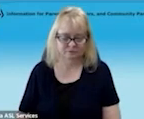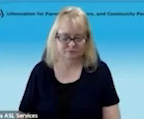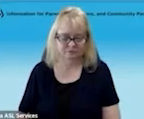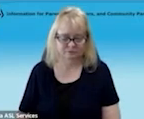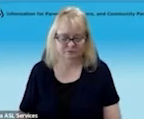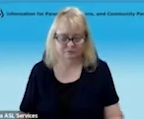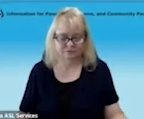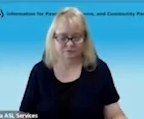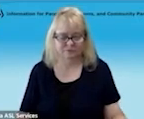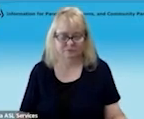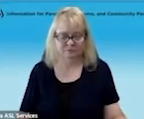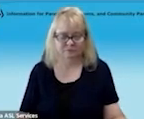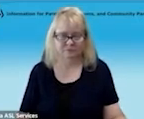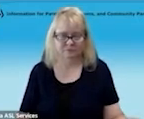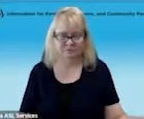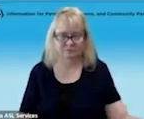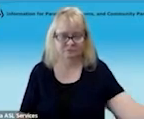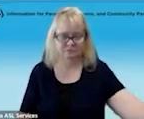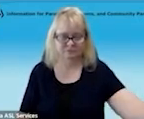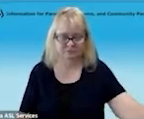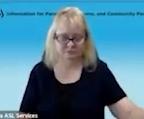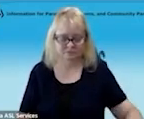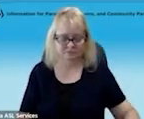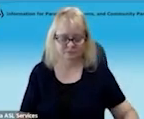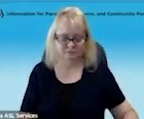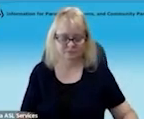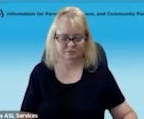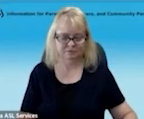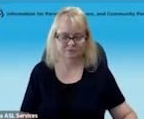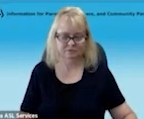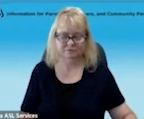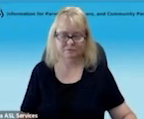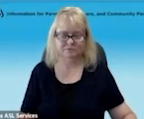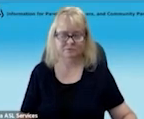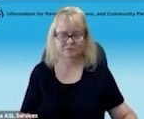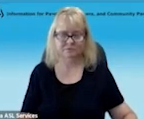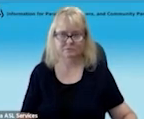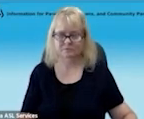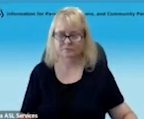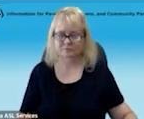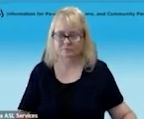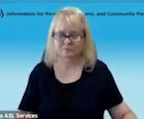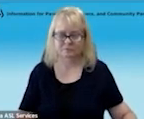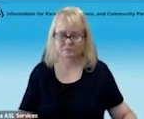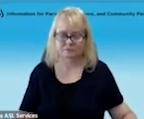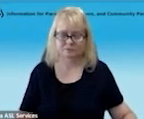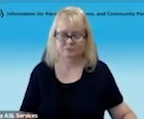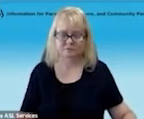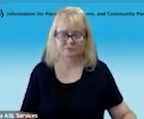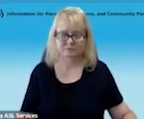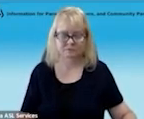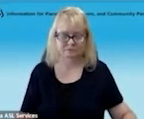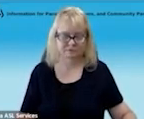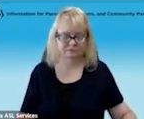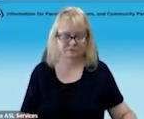Los subtítulos para el seminario web de hoy están disponibles en español. Si necesita estos servicios, haga clic en el enlace en